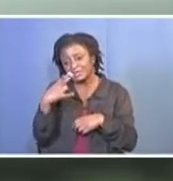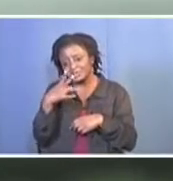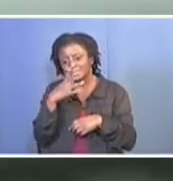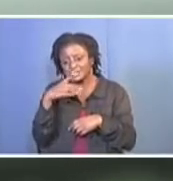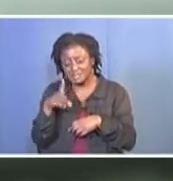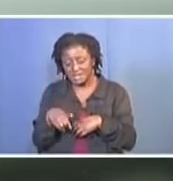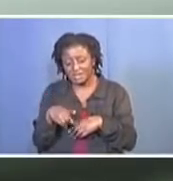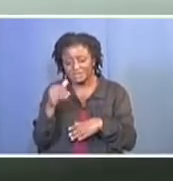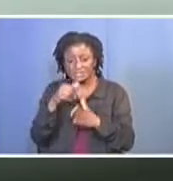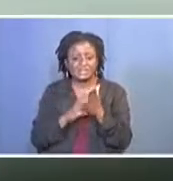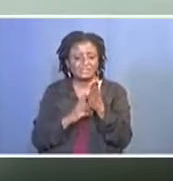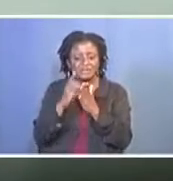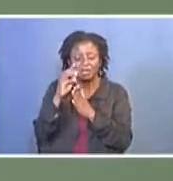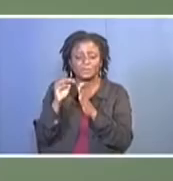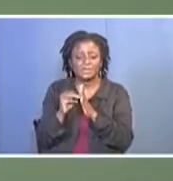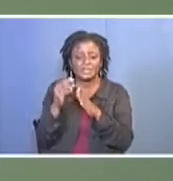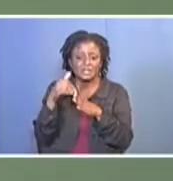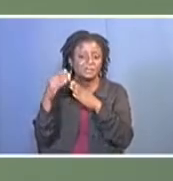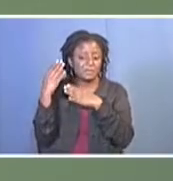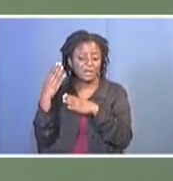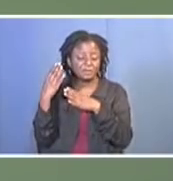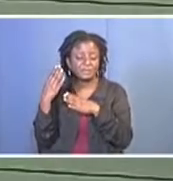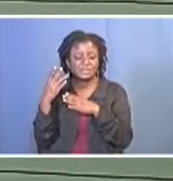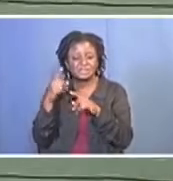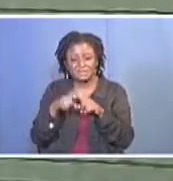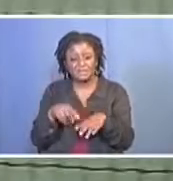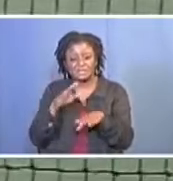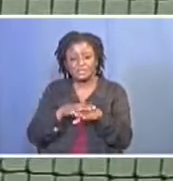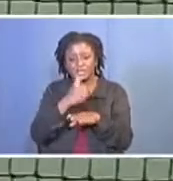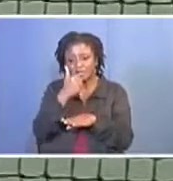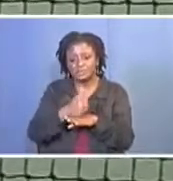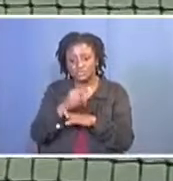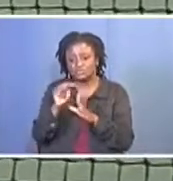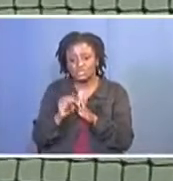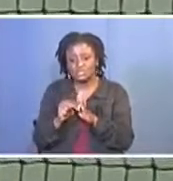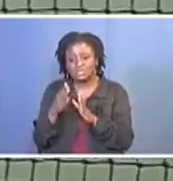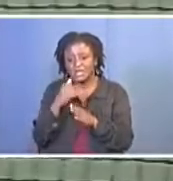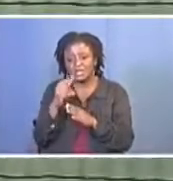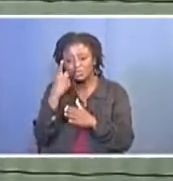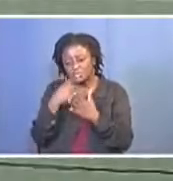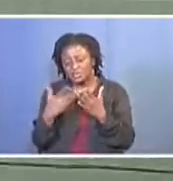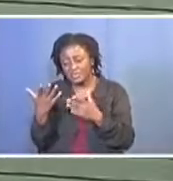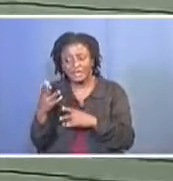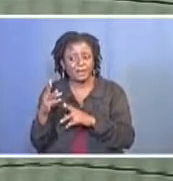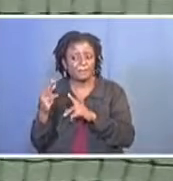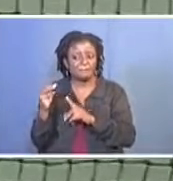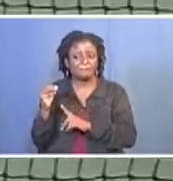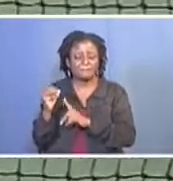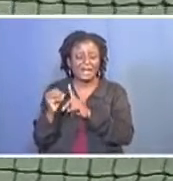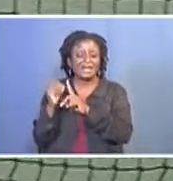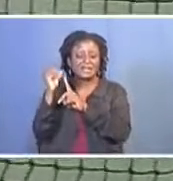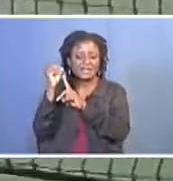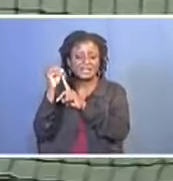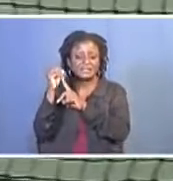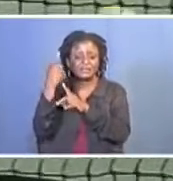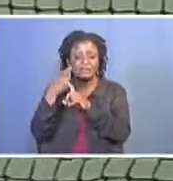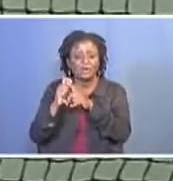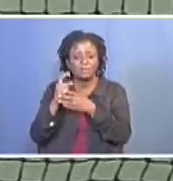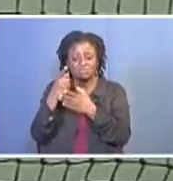terms of the development. It depends on the administration and what their mandates are. From what I've seen over the